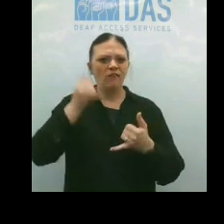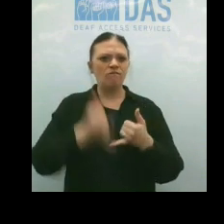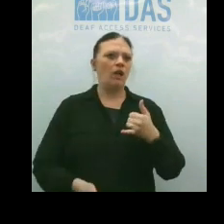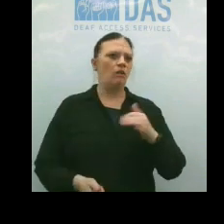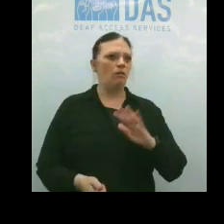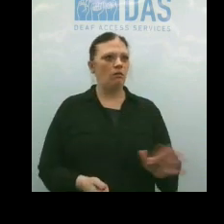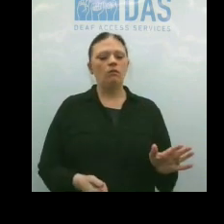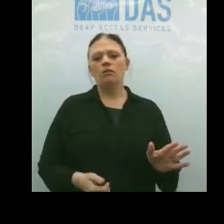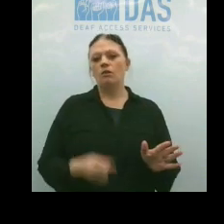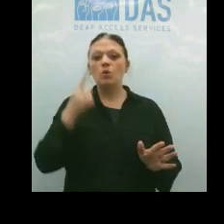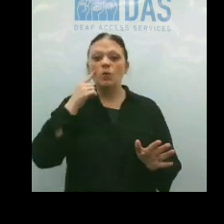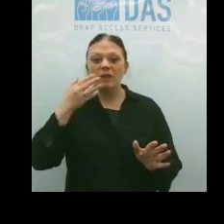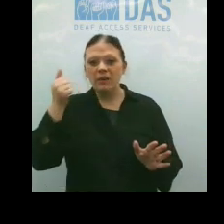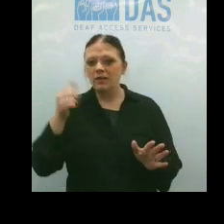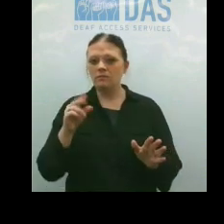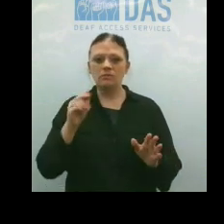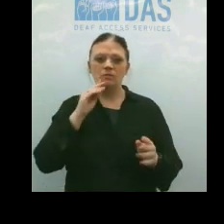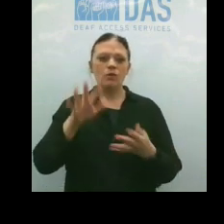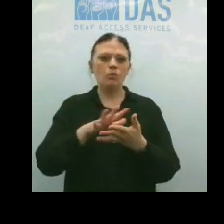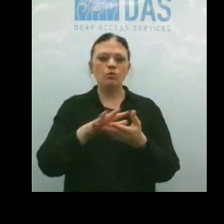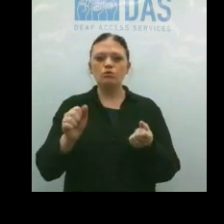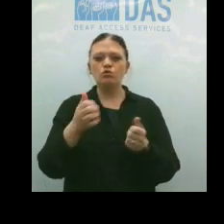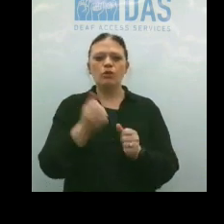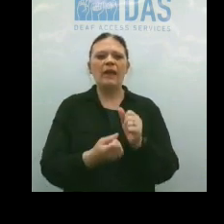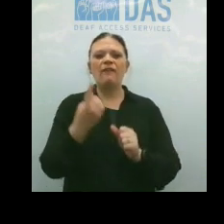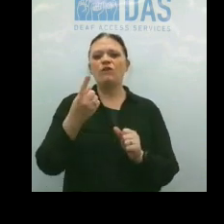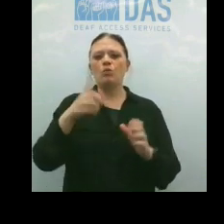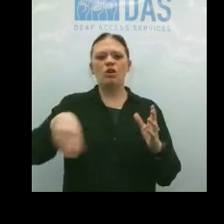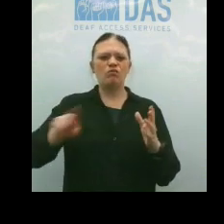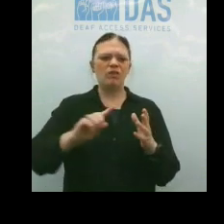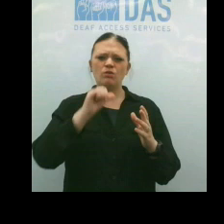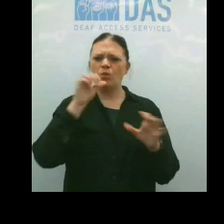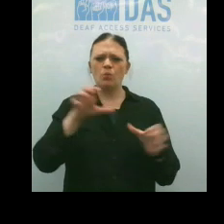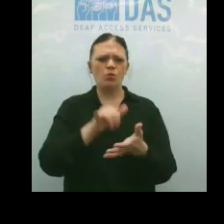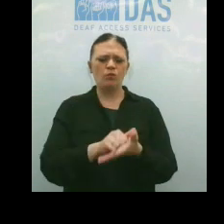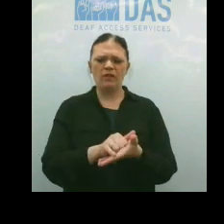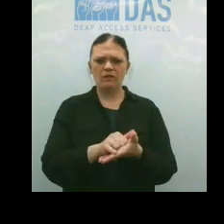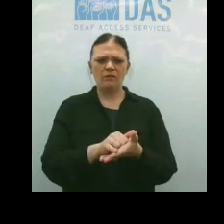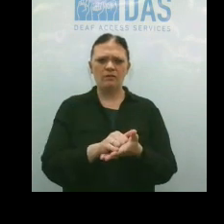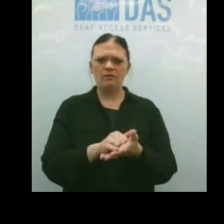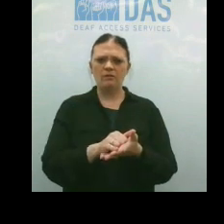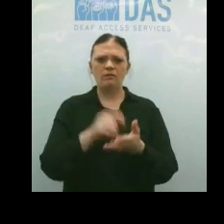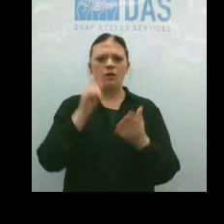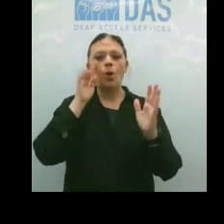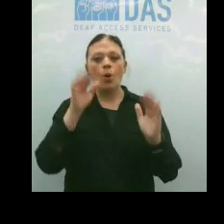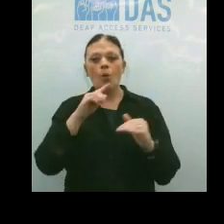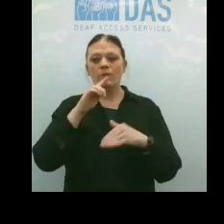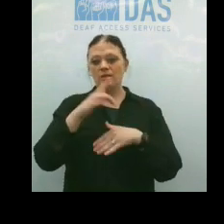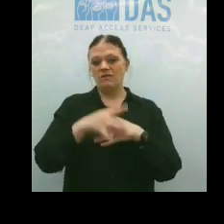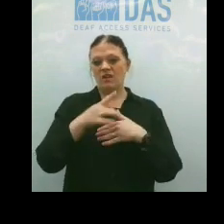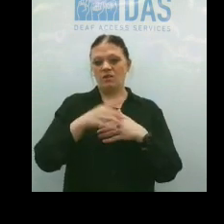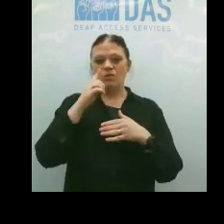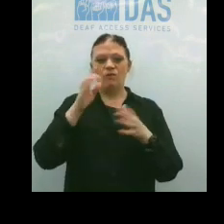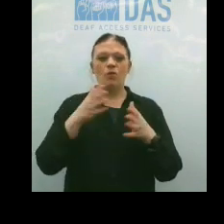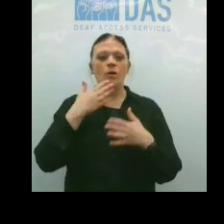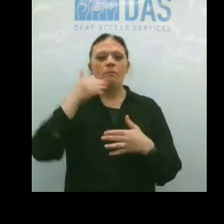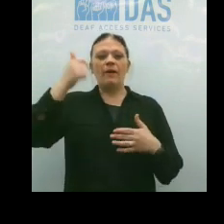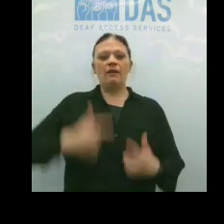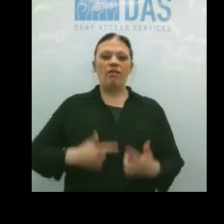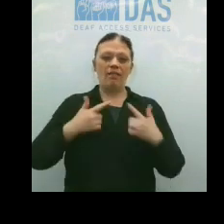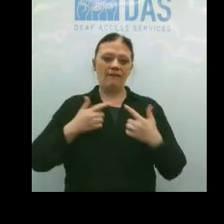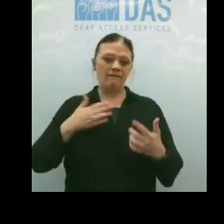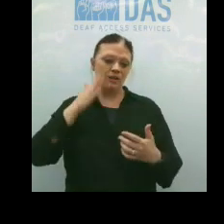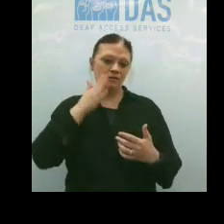it's the best thing. It will destroy everyone around you. Don't do that. And hope is available for a much better life in the